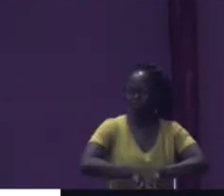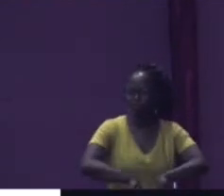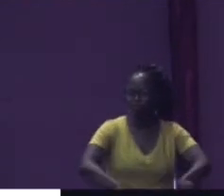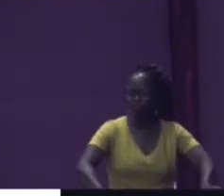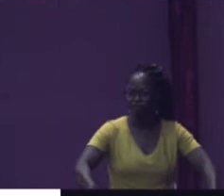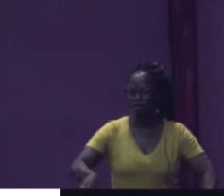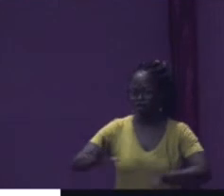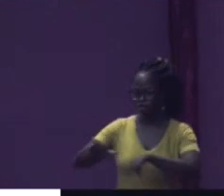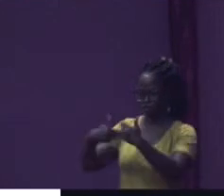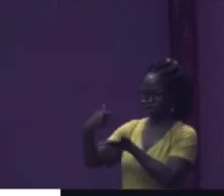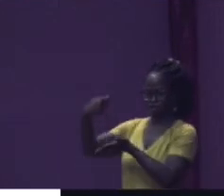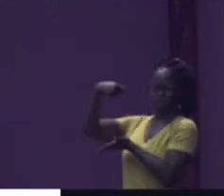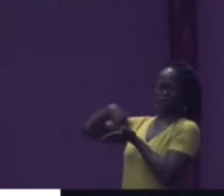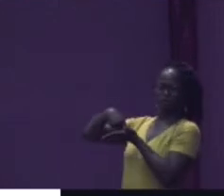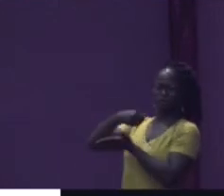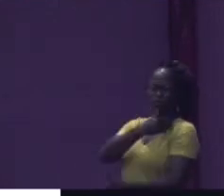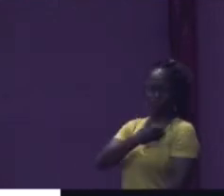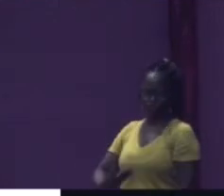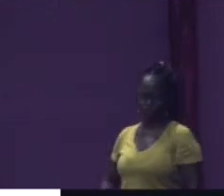Health Organization,